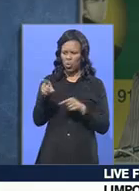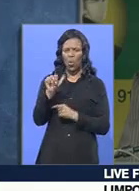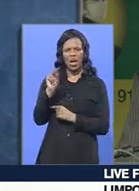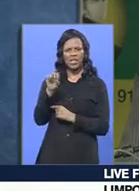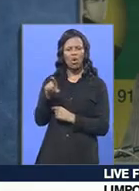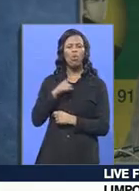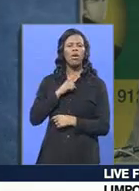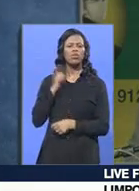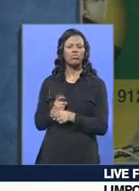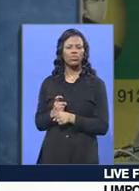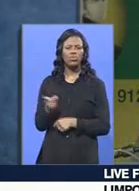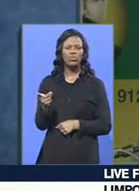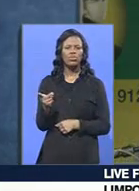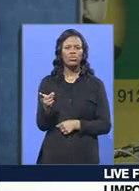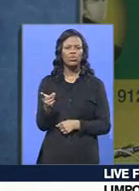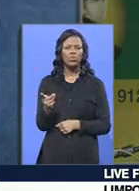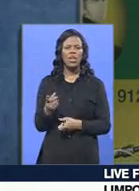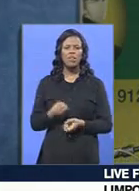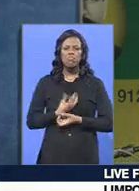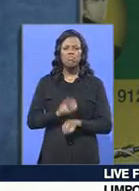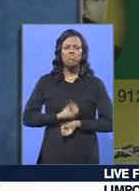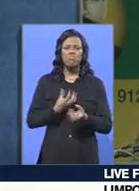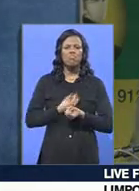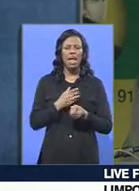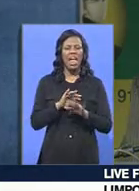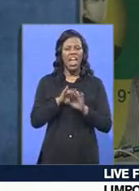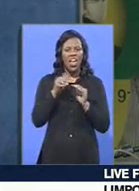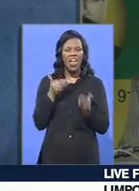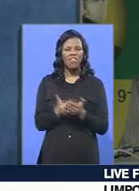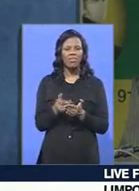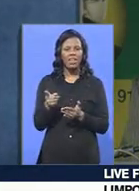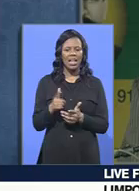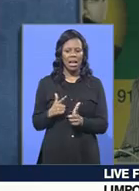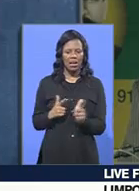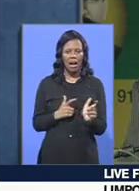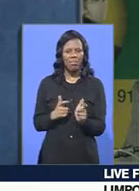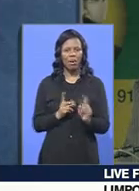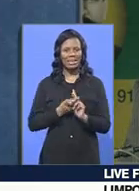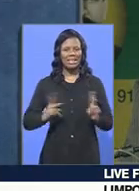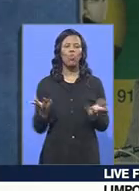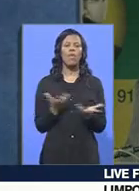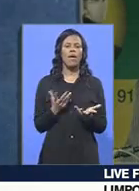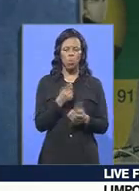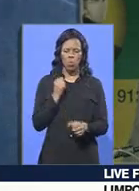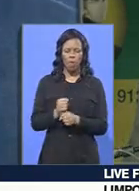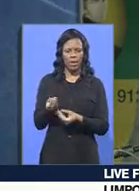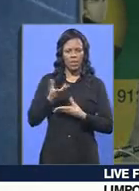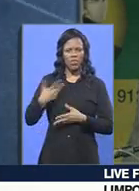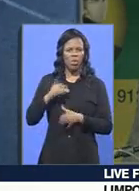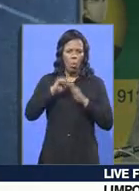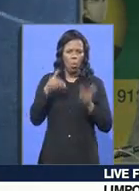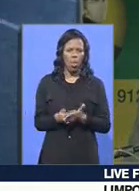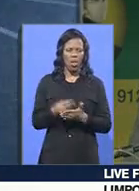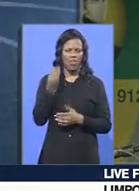of refusing to disclose the location of the arms cache and for